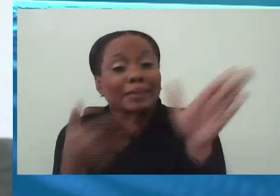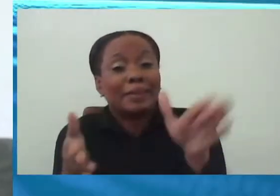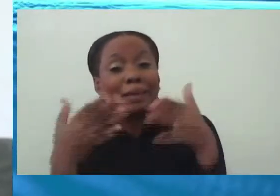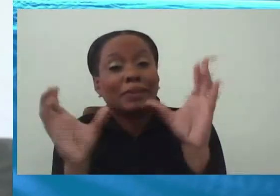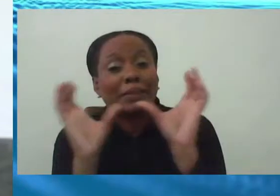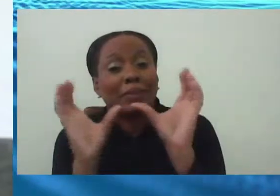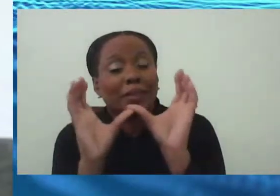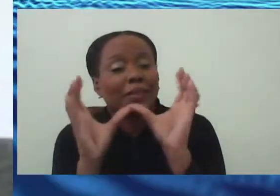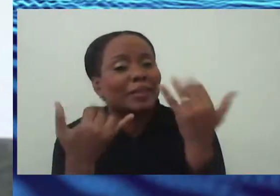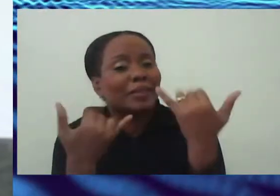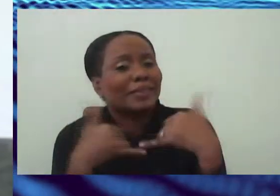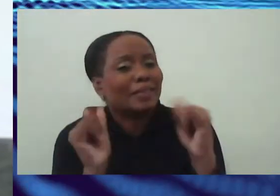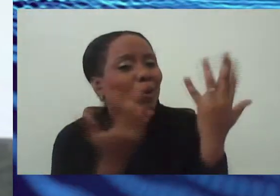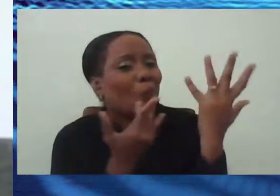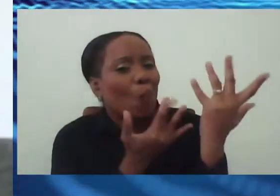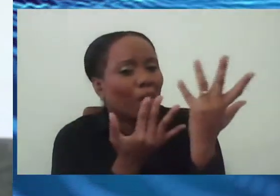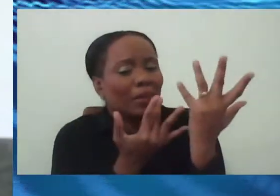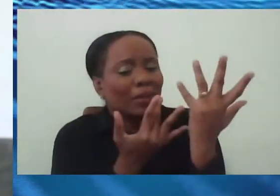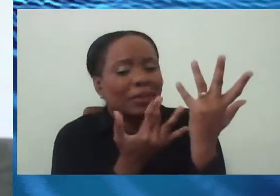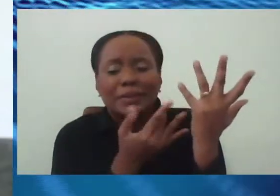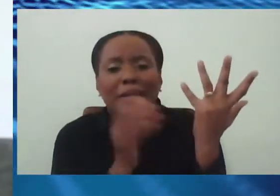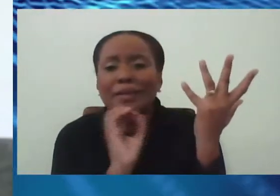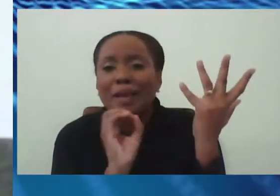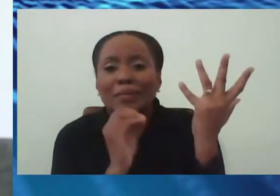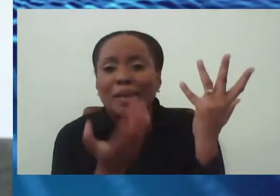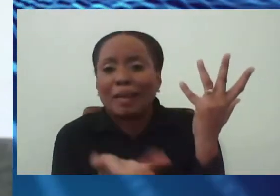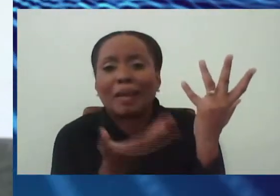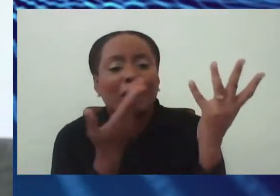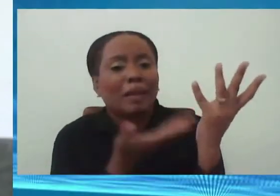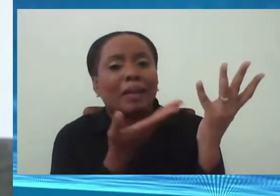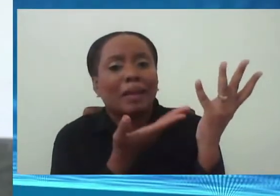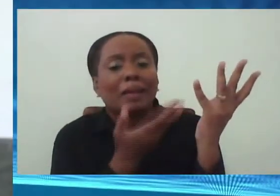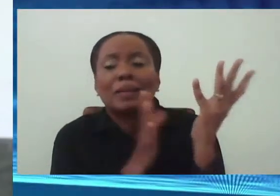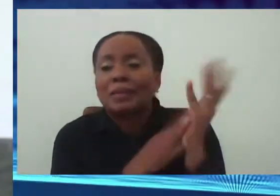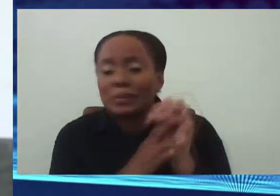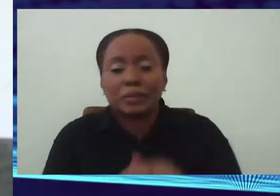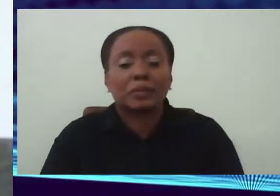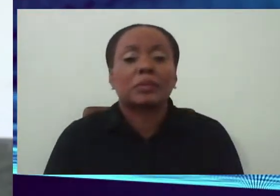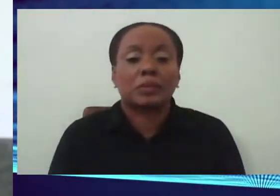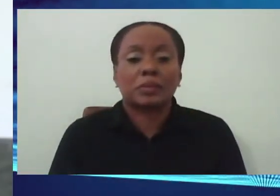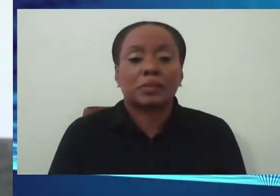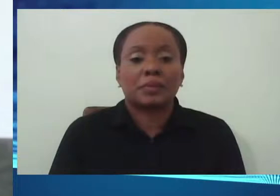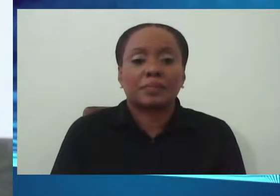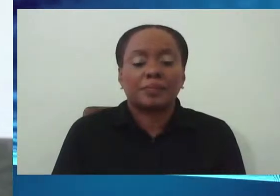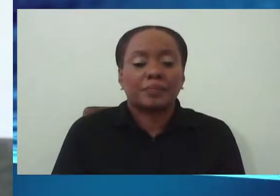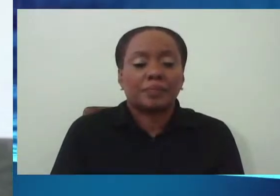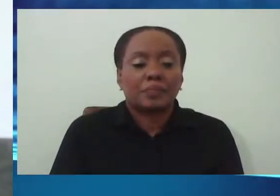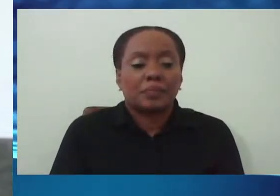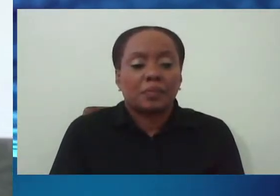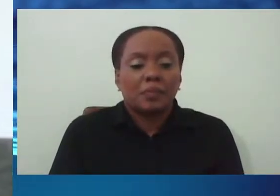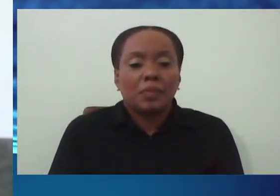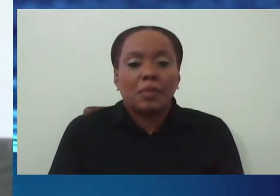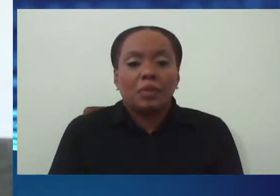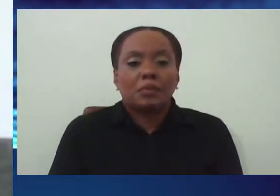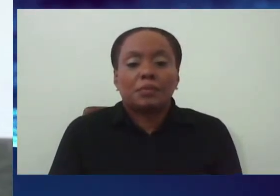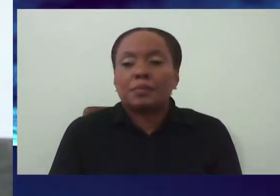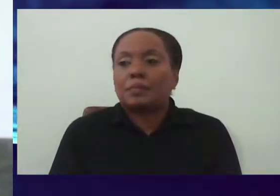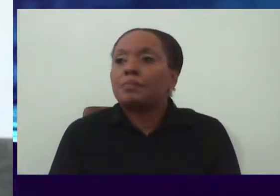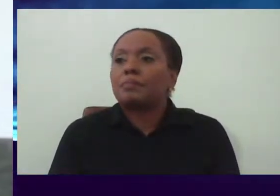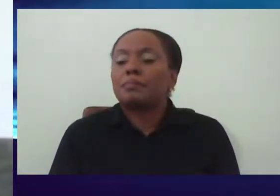center. And they were being told basically that they were awaiting